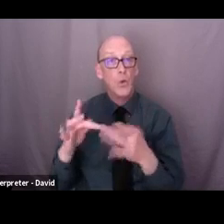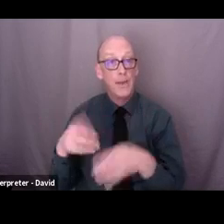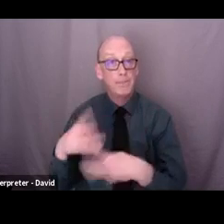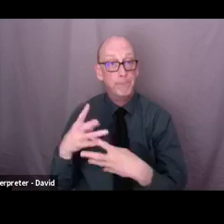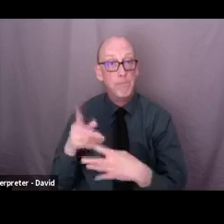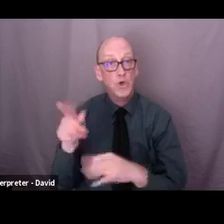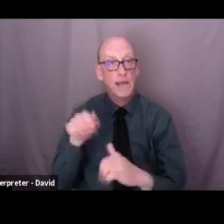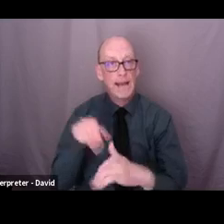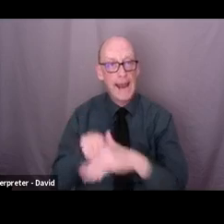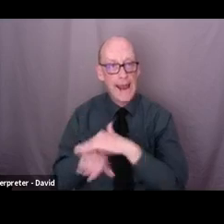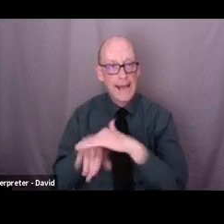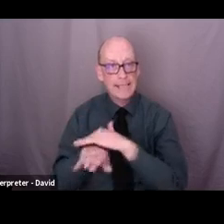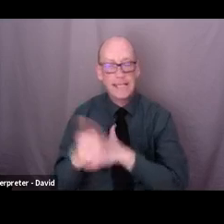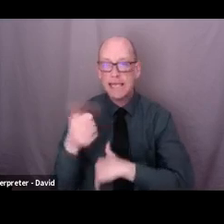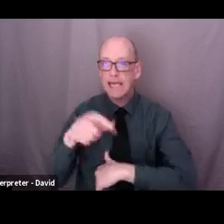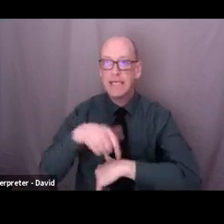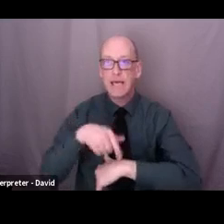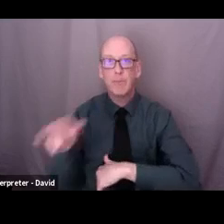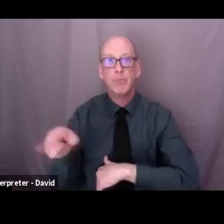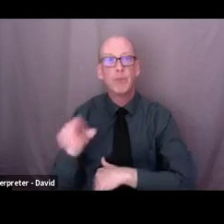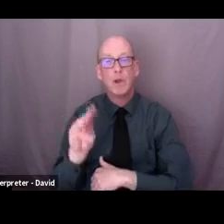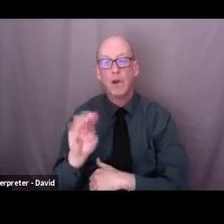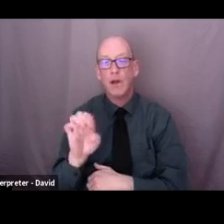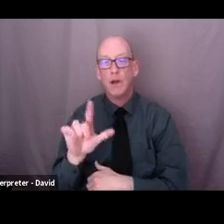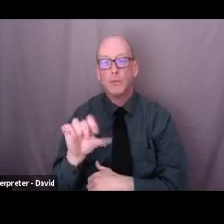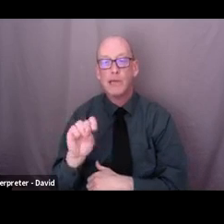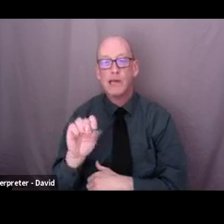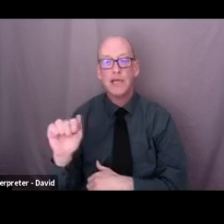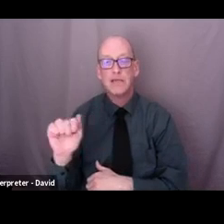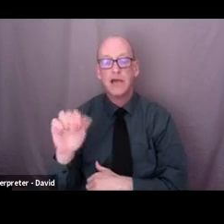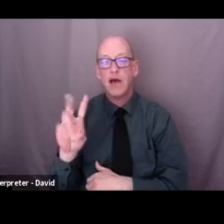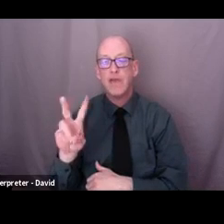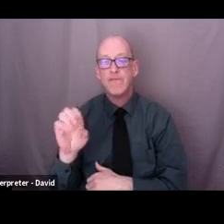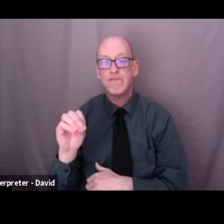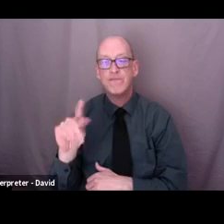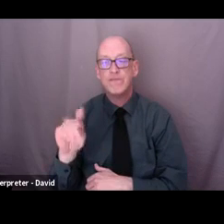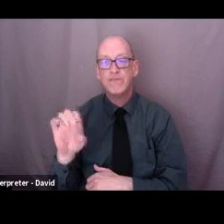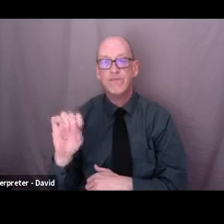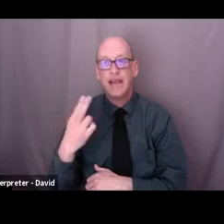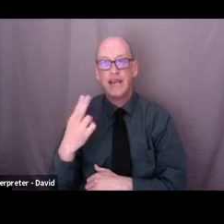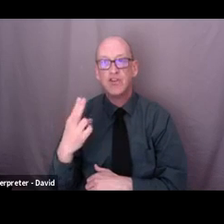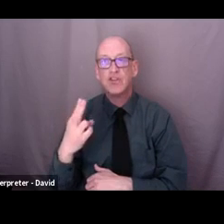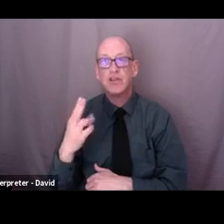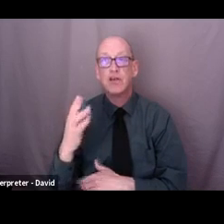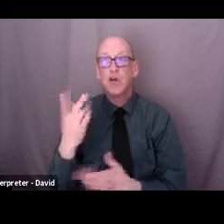access that at any time. Melissa Veitch from 13 ABC has a question. Hi, Mel.